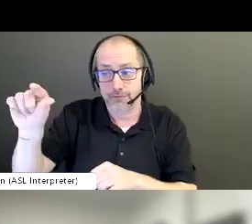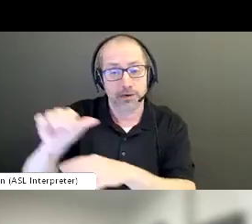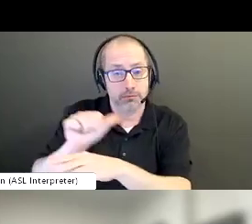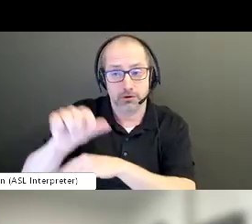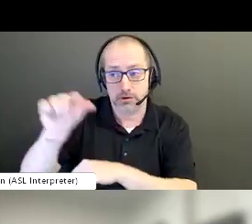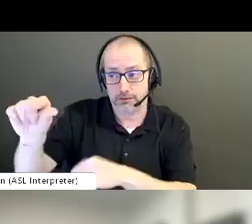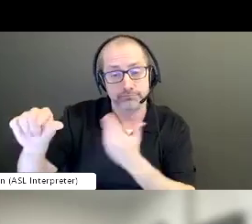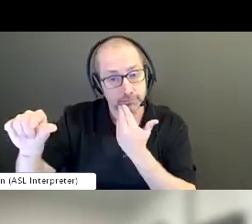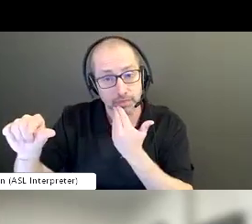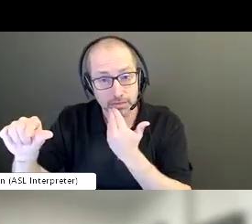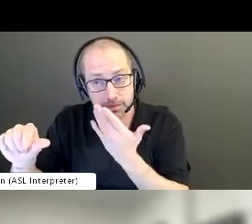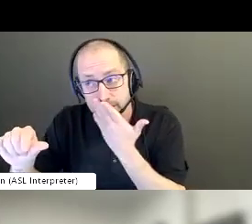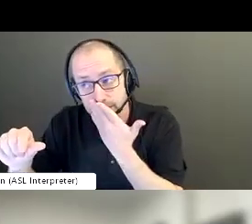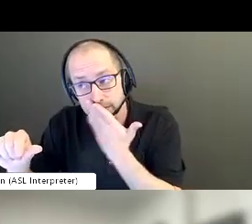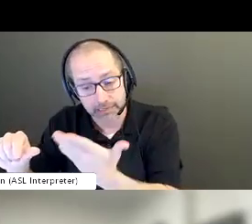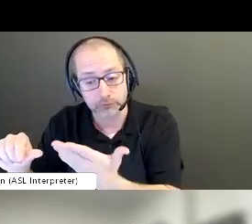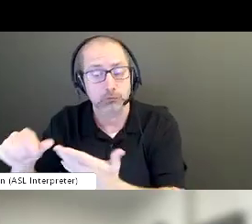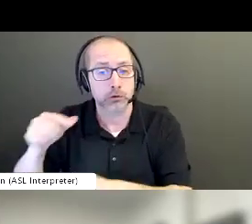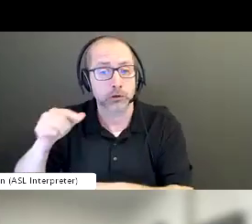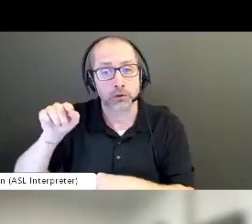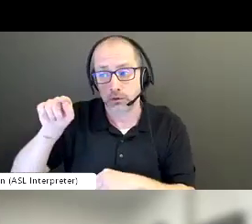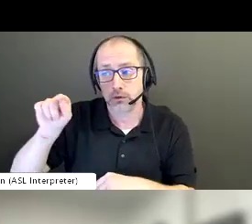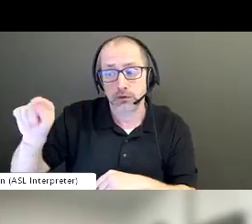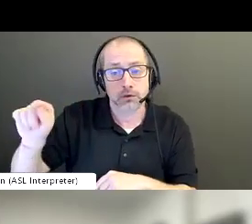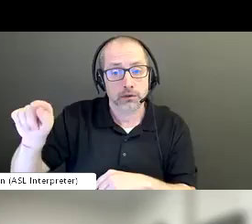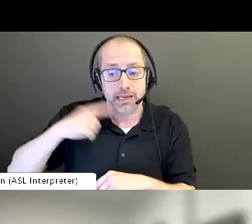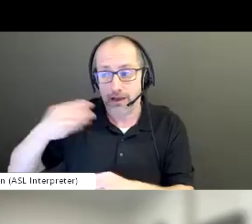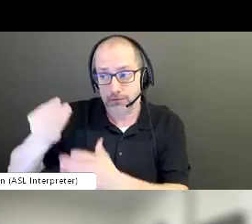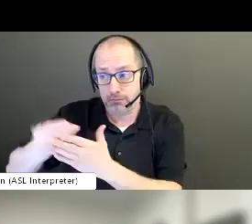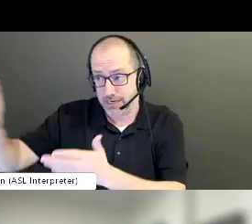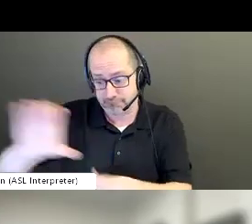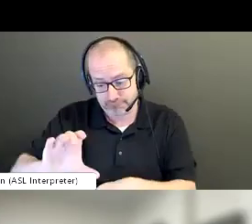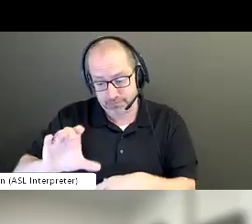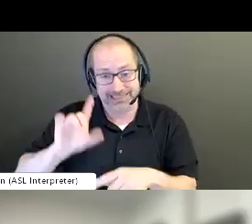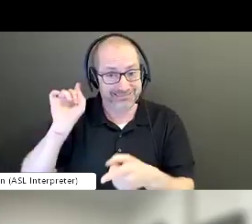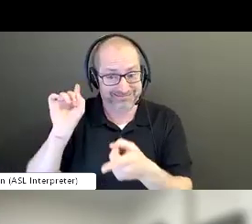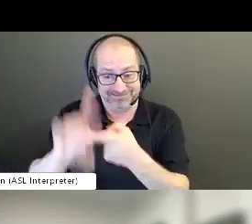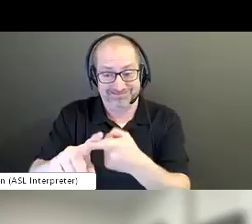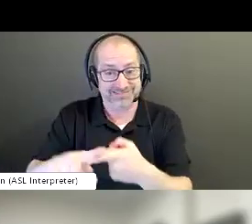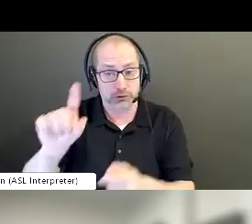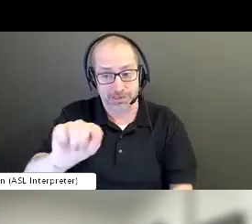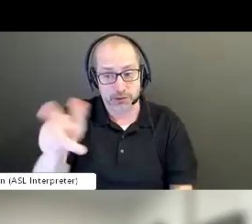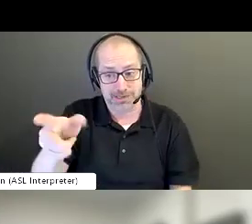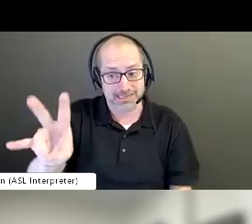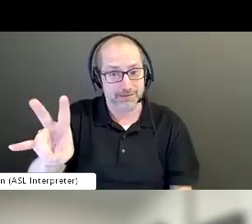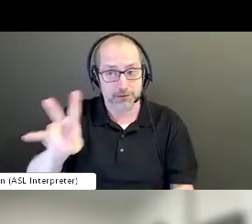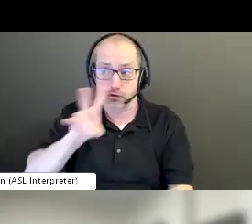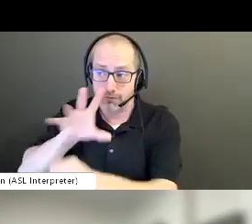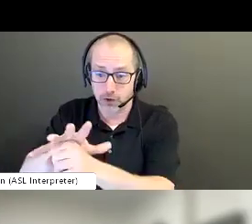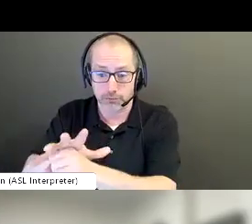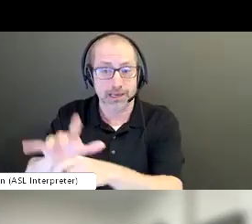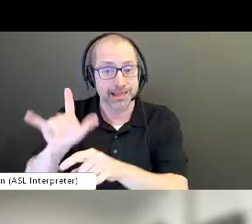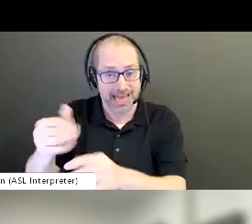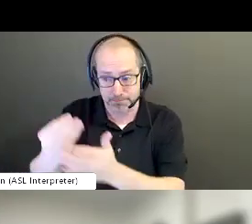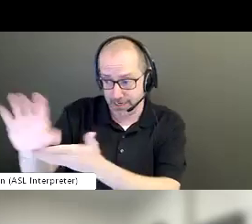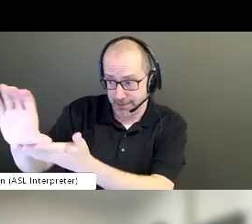Alberta because we have funding to 2027. And really, it's this stable funding that allows